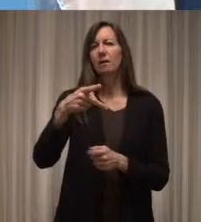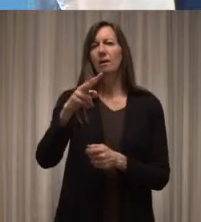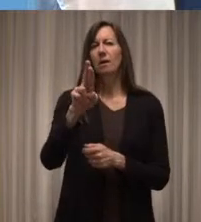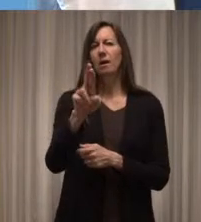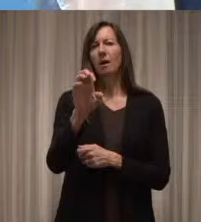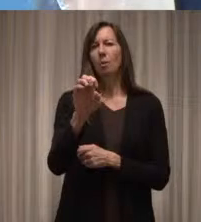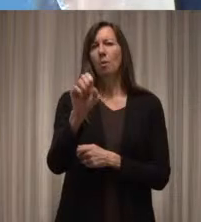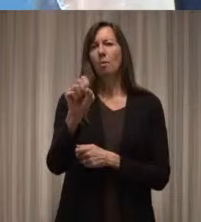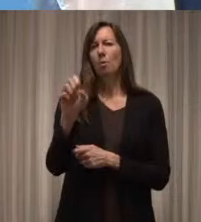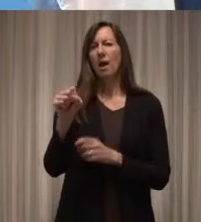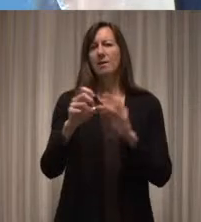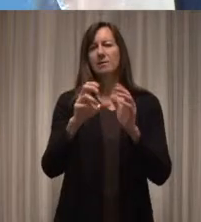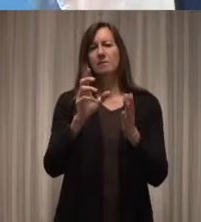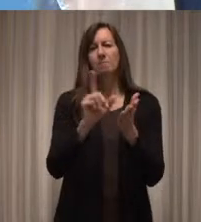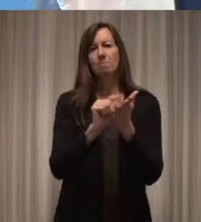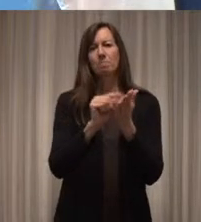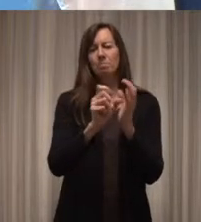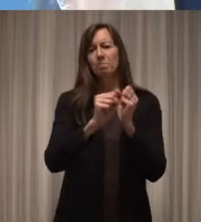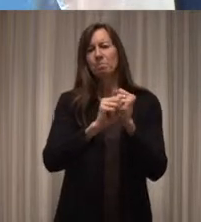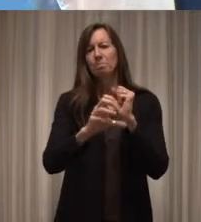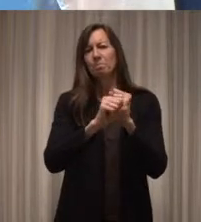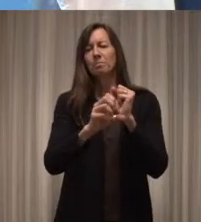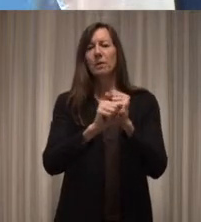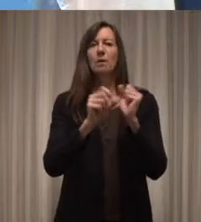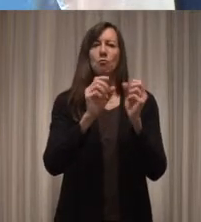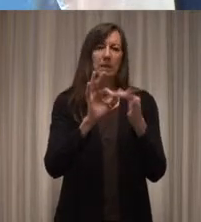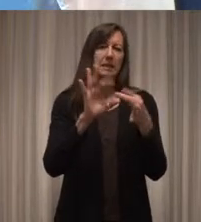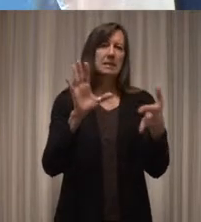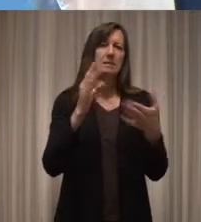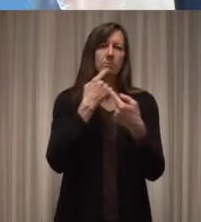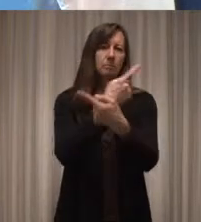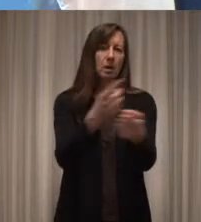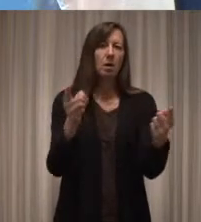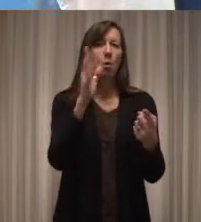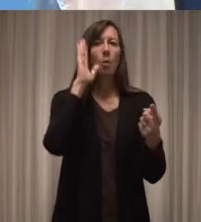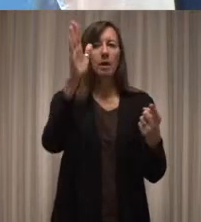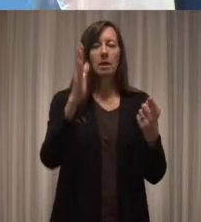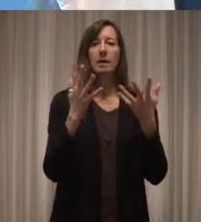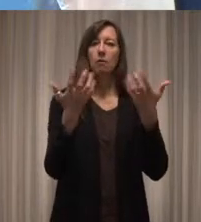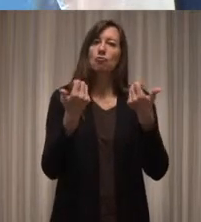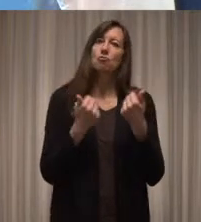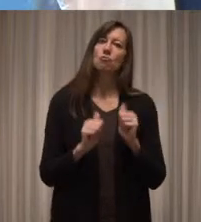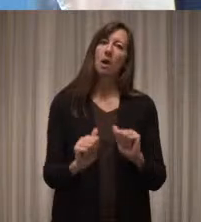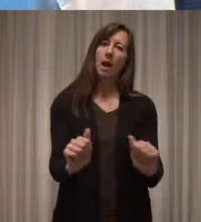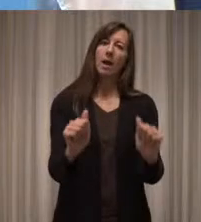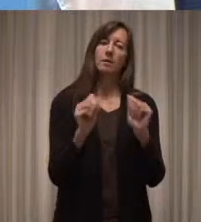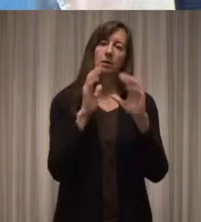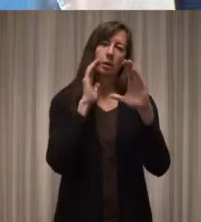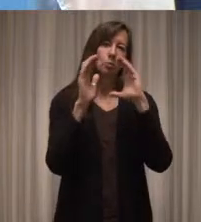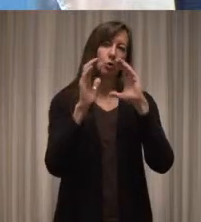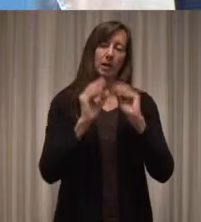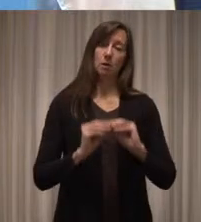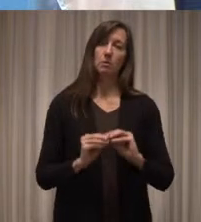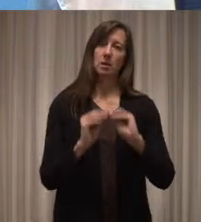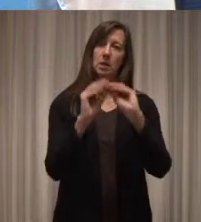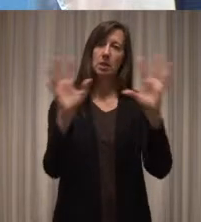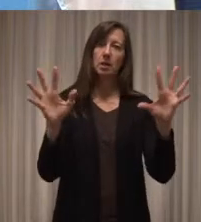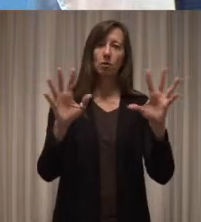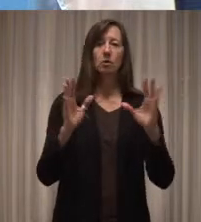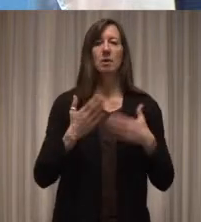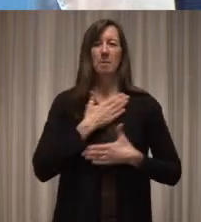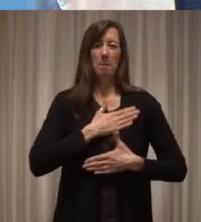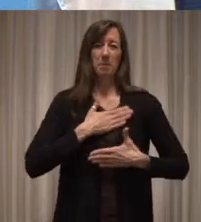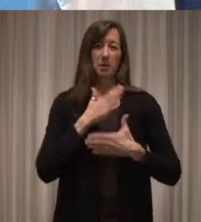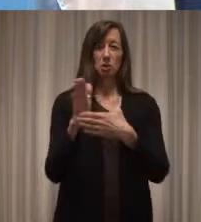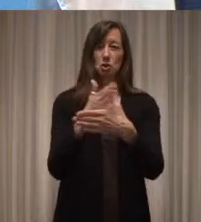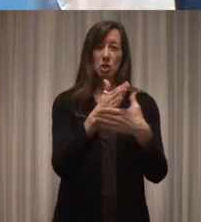and doing everything that we can to communicate this clearly and consistently. But please help spread the word about our new approach here in Ulster